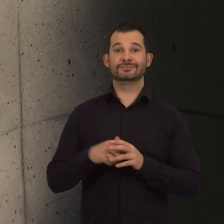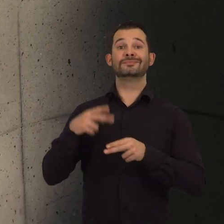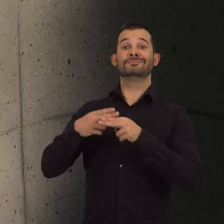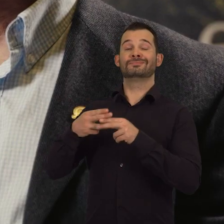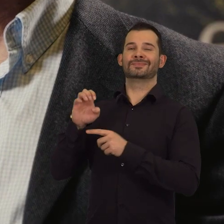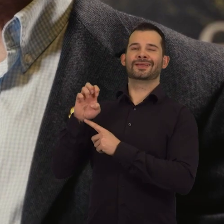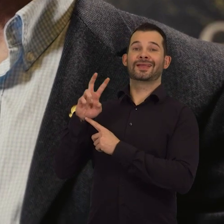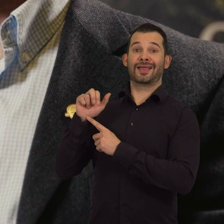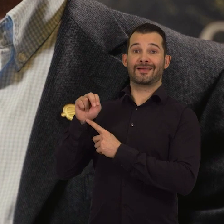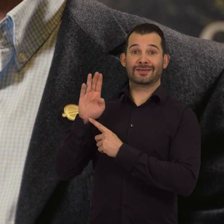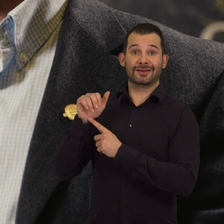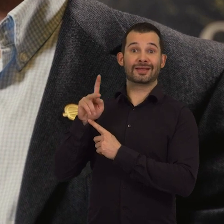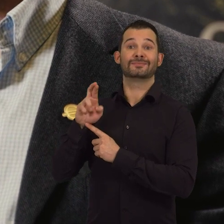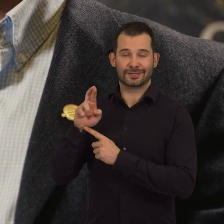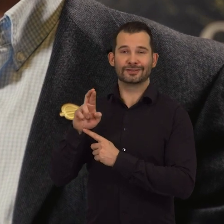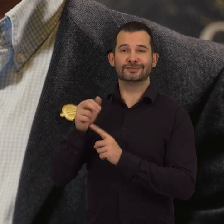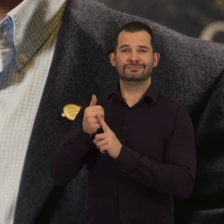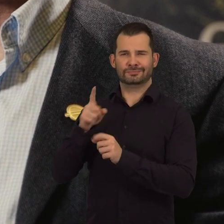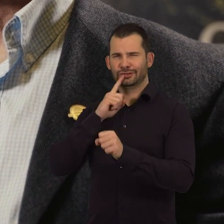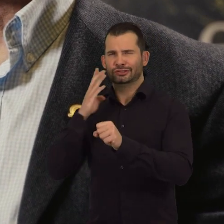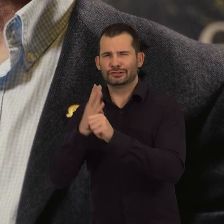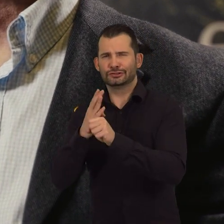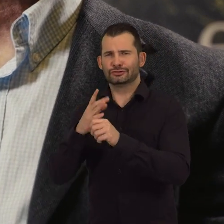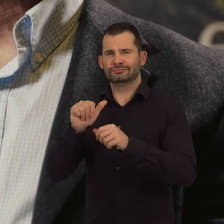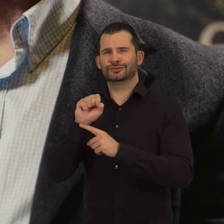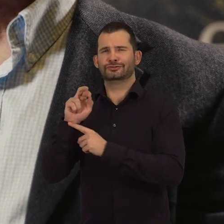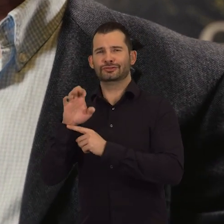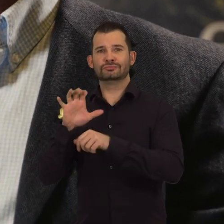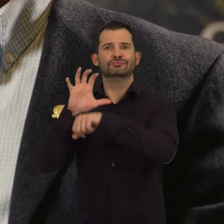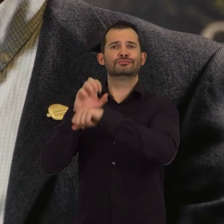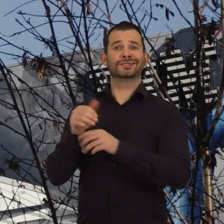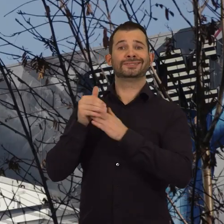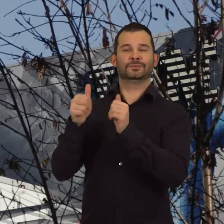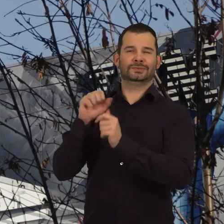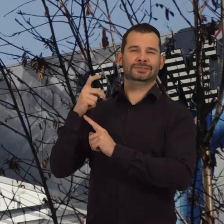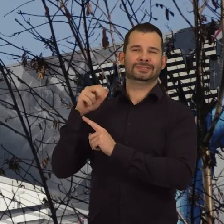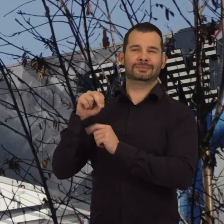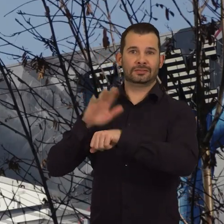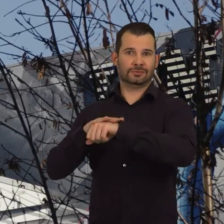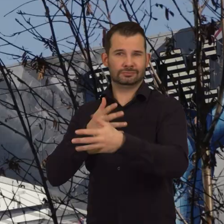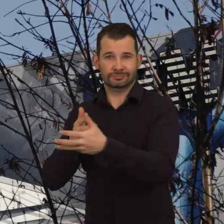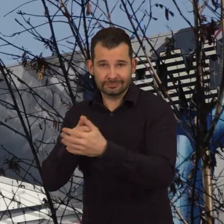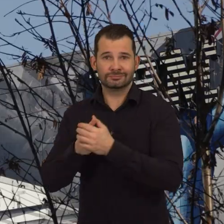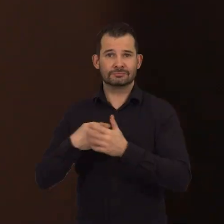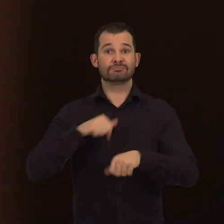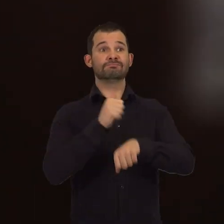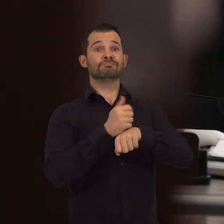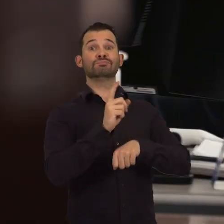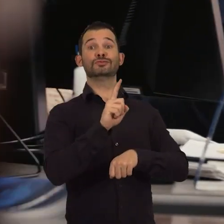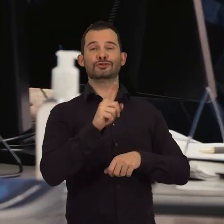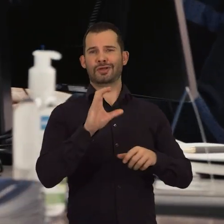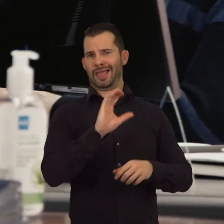I'm Evan Baker, and I'm the assurance practice lead with SPAN Consulting. We're based here in Calgary, but we're kind of spread out to a lot of